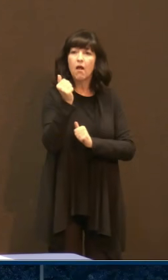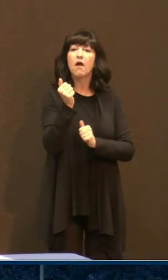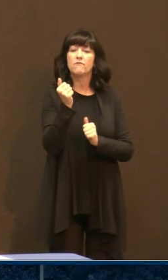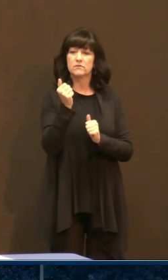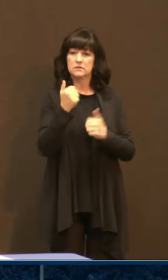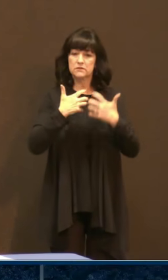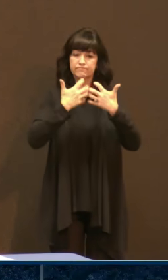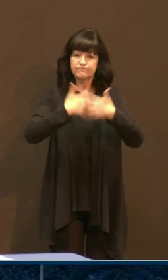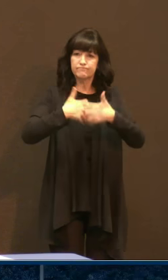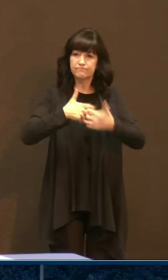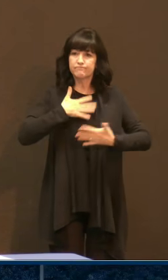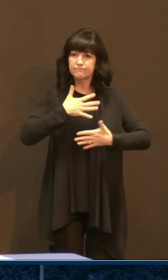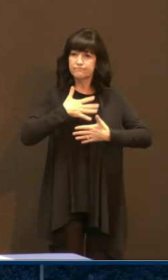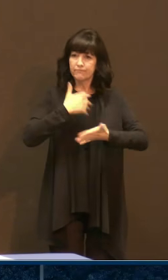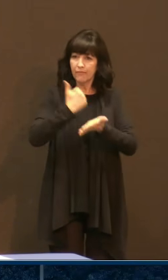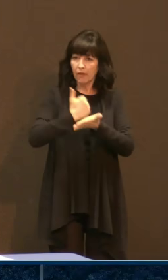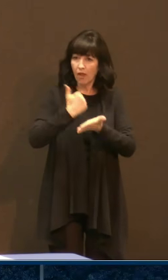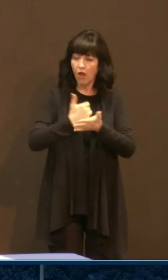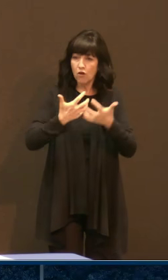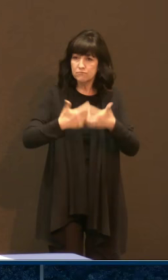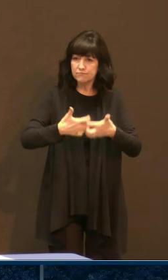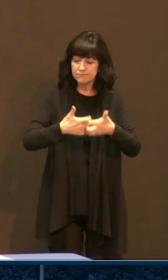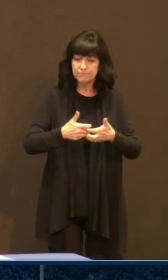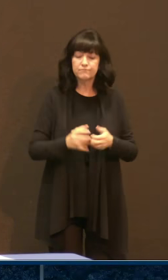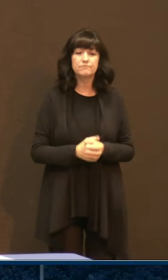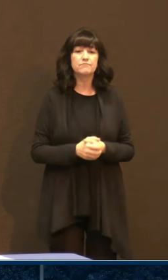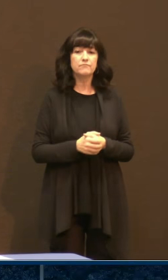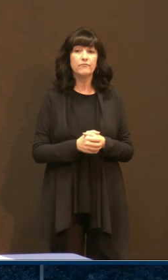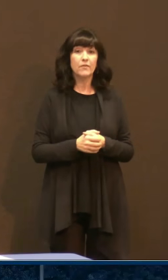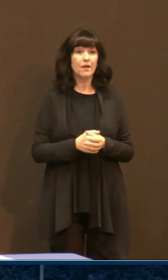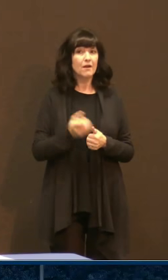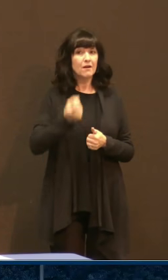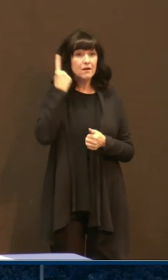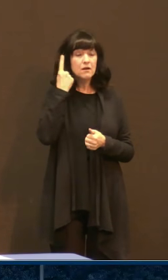wearing, that'll be continue to be a challenge.